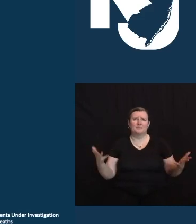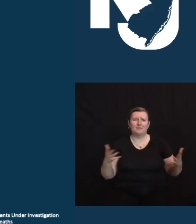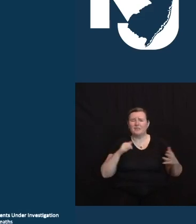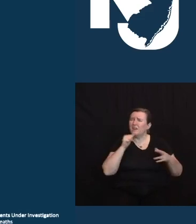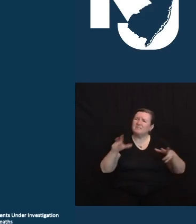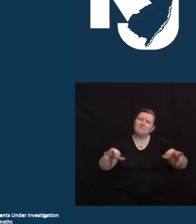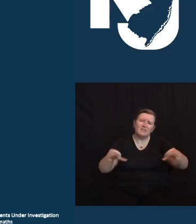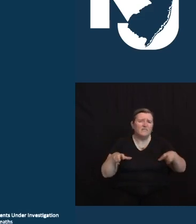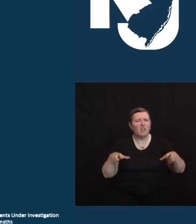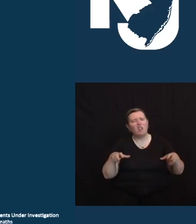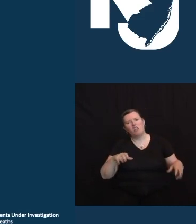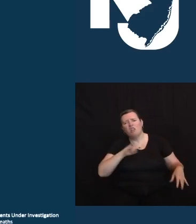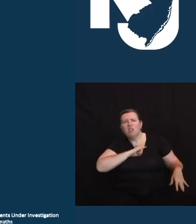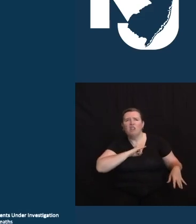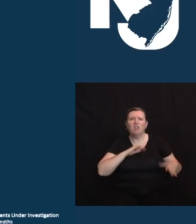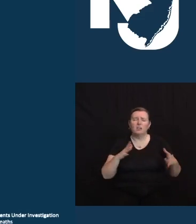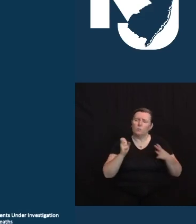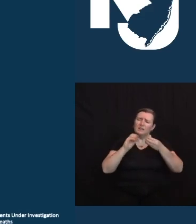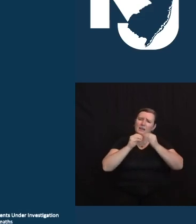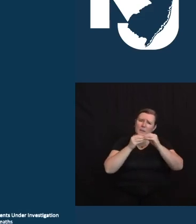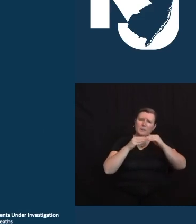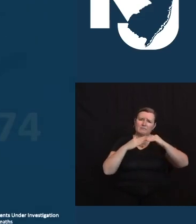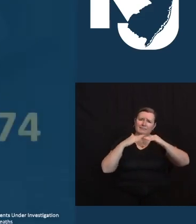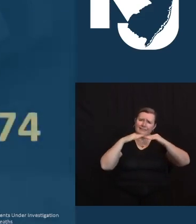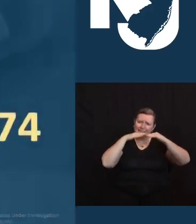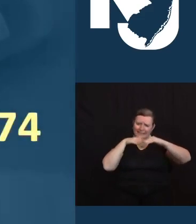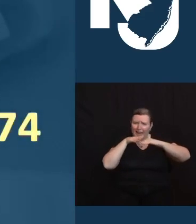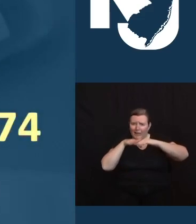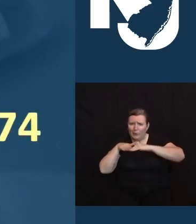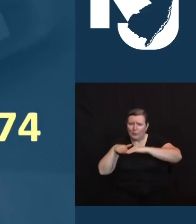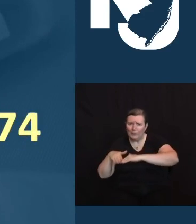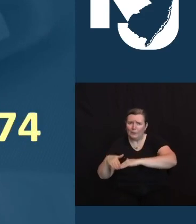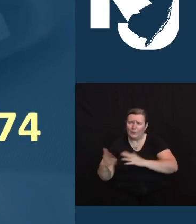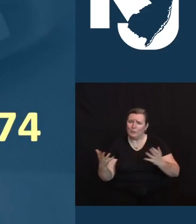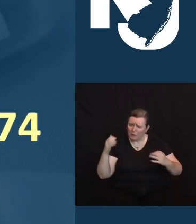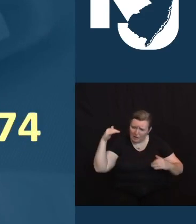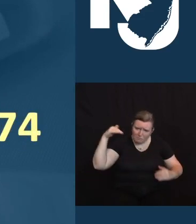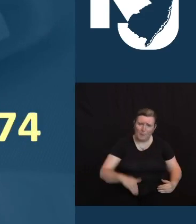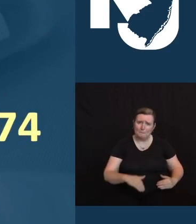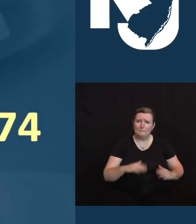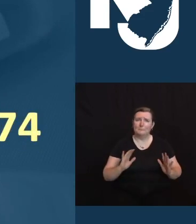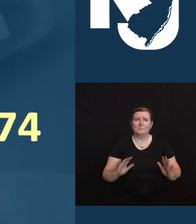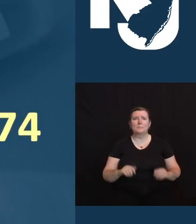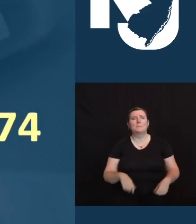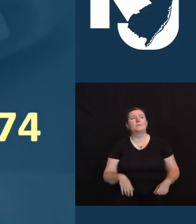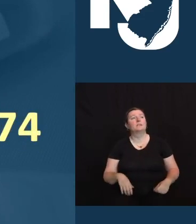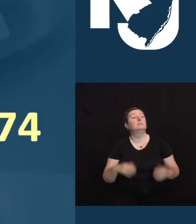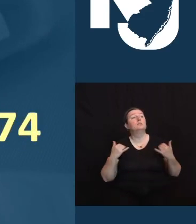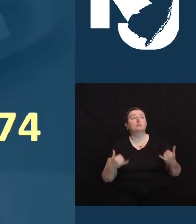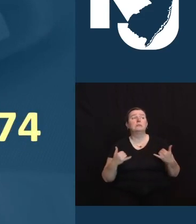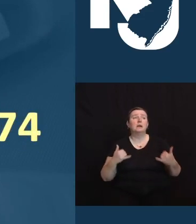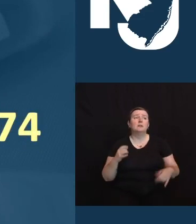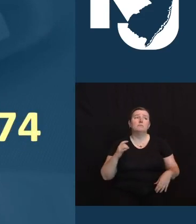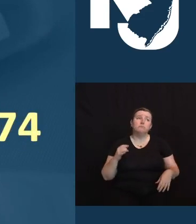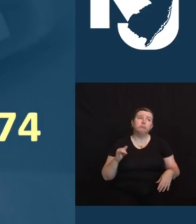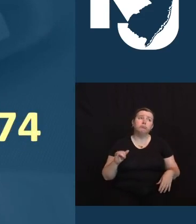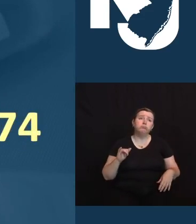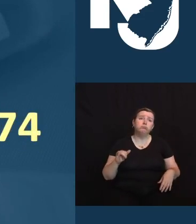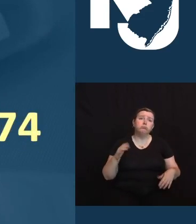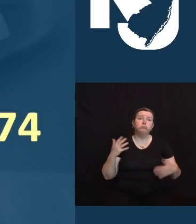push our numbers lower. Wear a mask. And here's why. Today, we have the solemn responsibility to report that